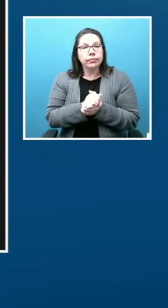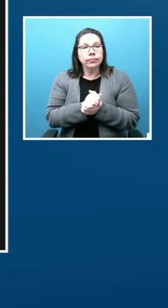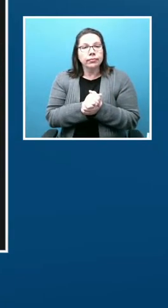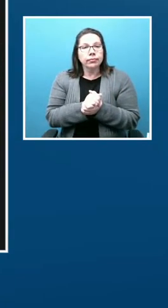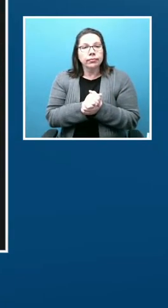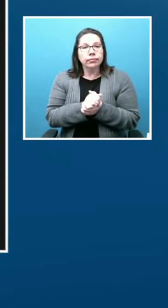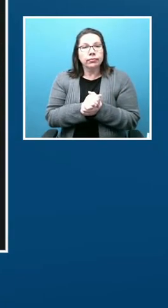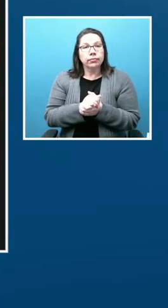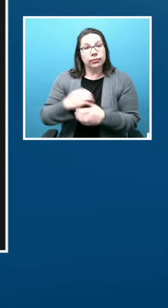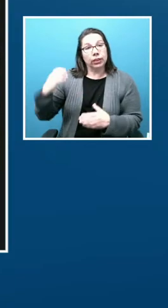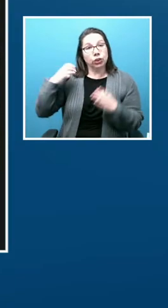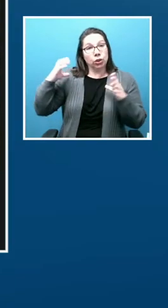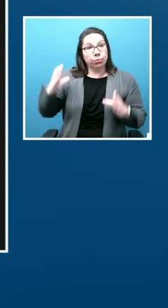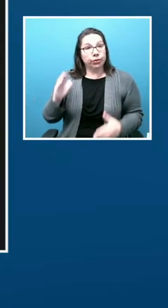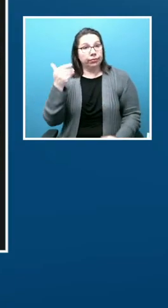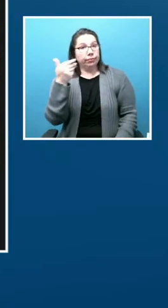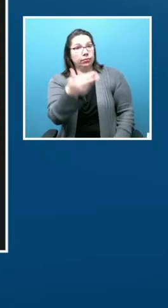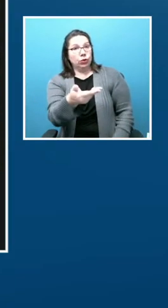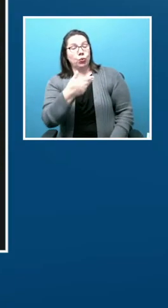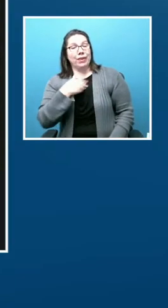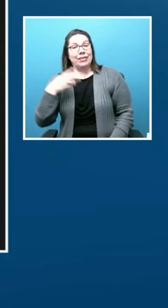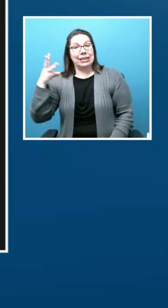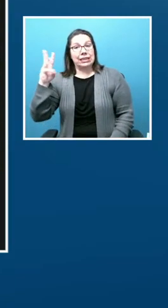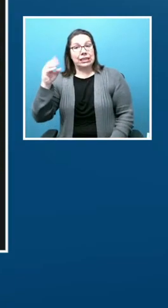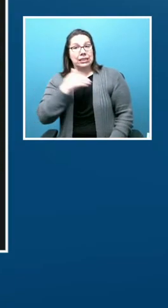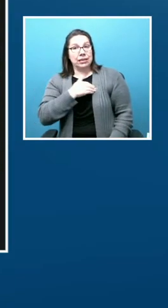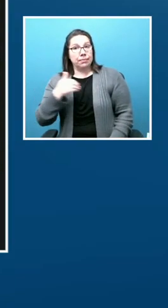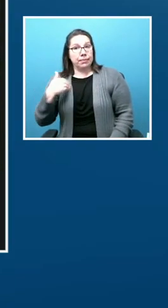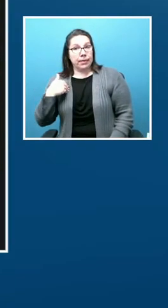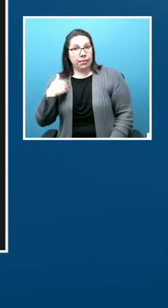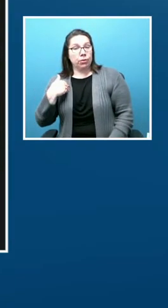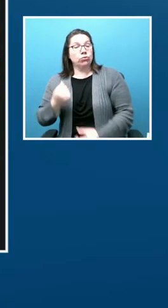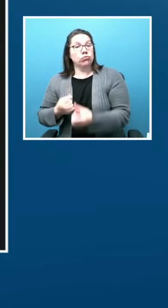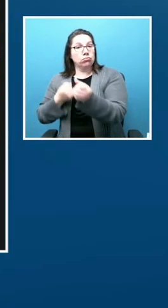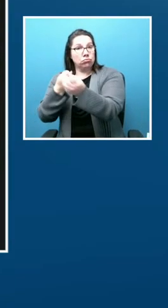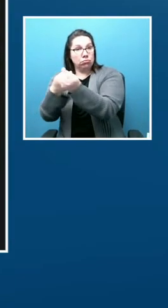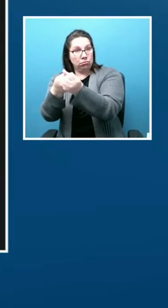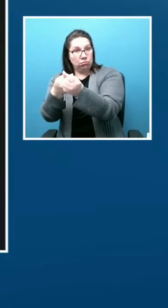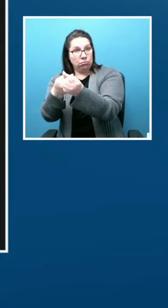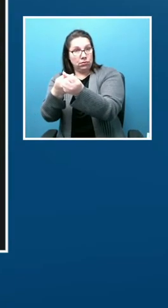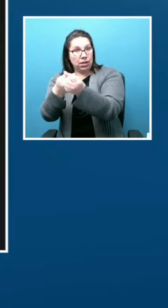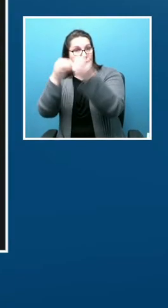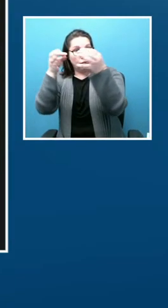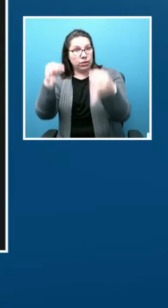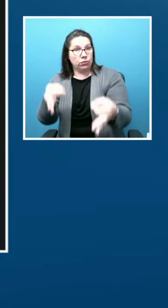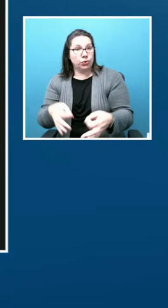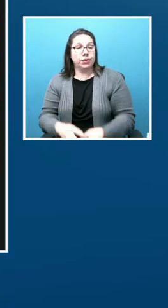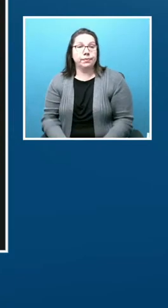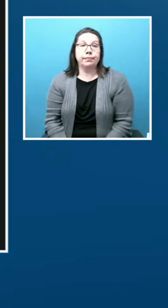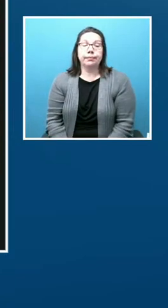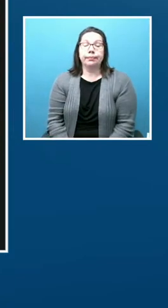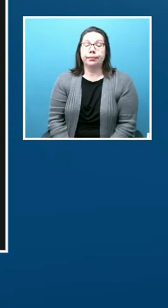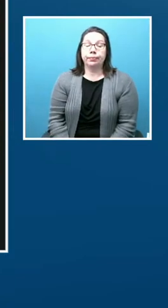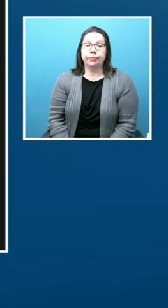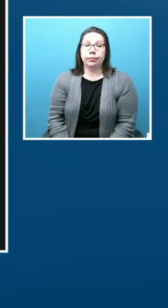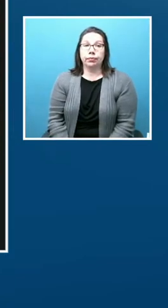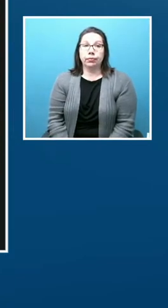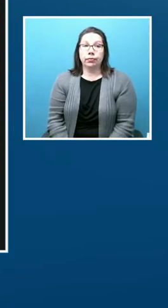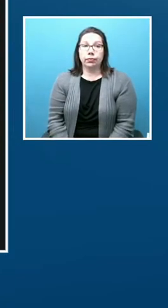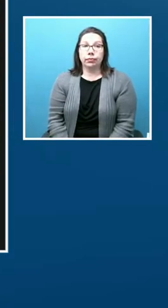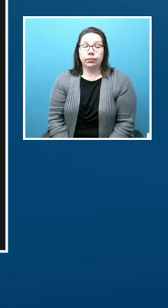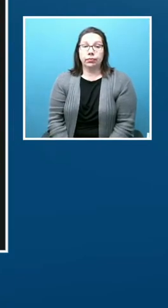Mr. Chairman, you have 16 members voting in favor of the resolution. Zero